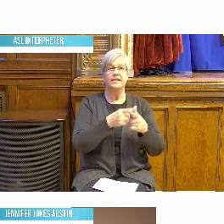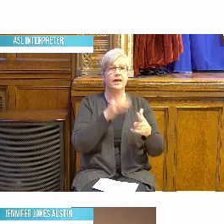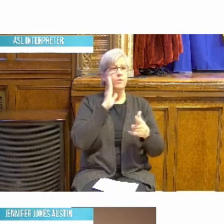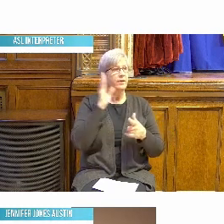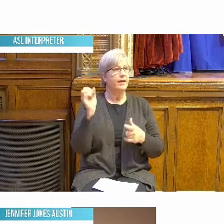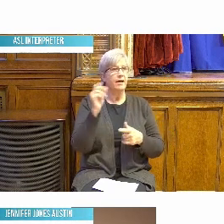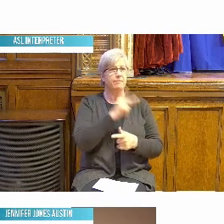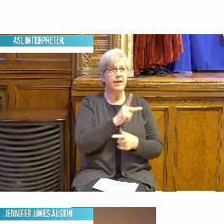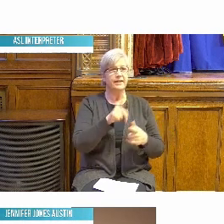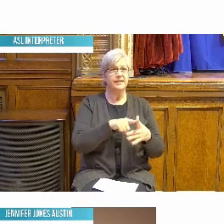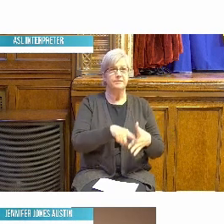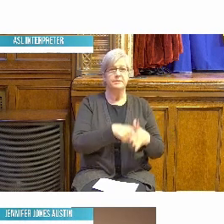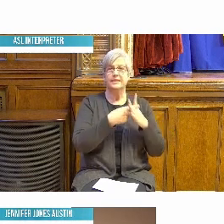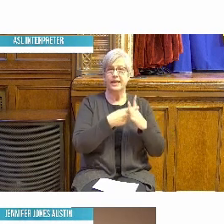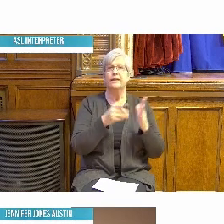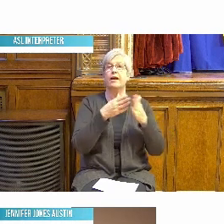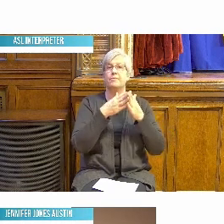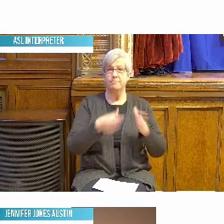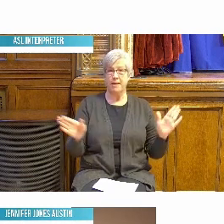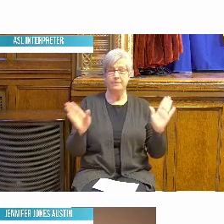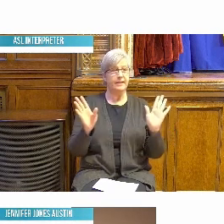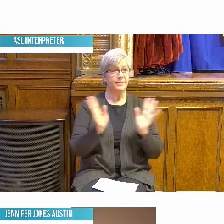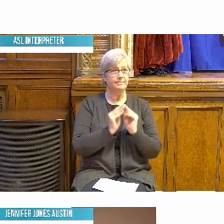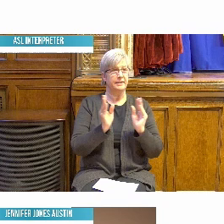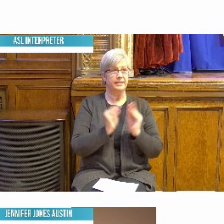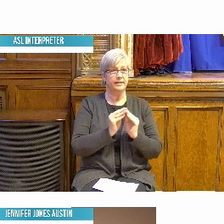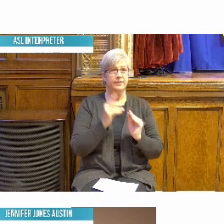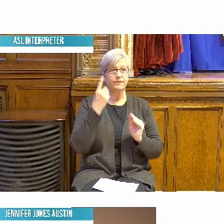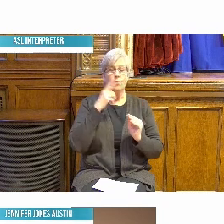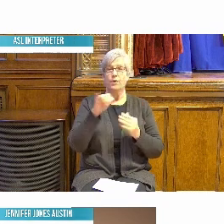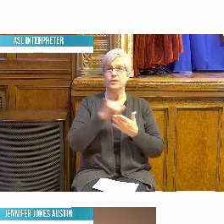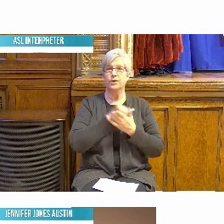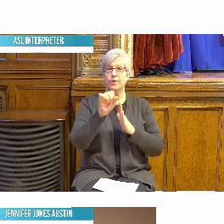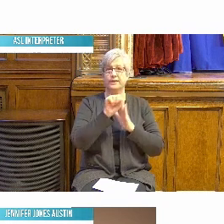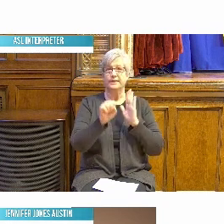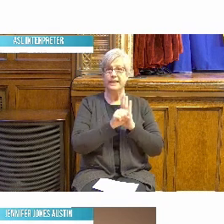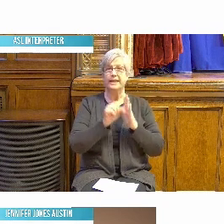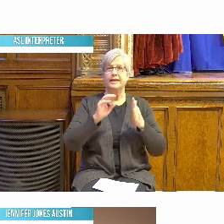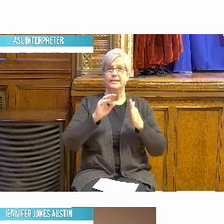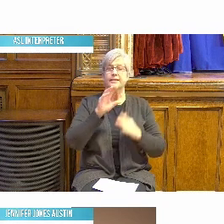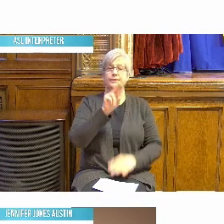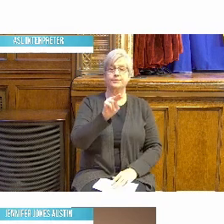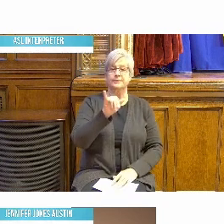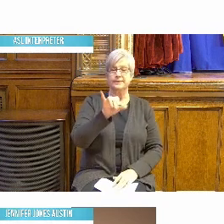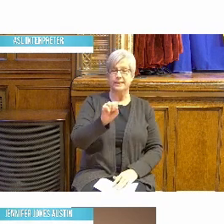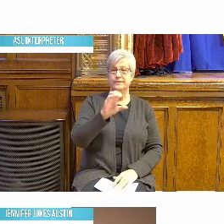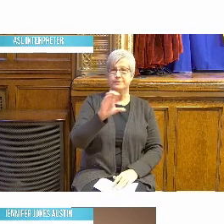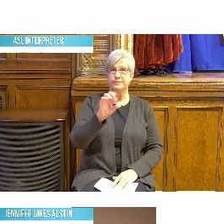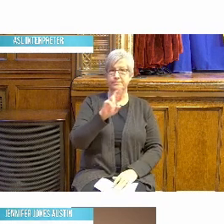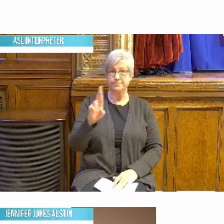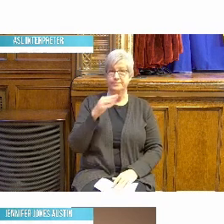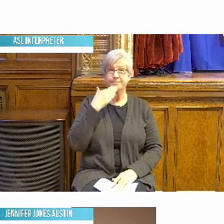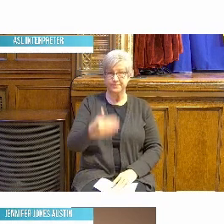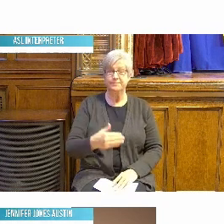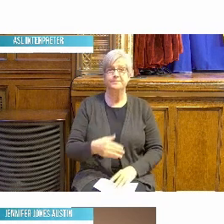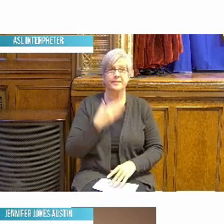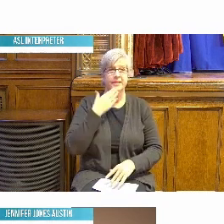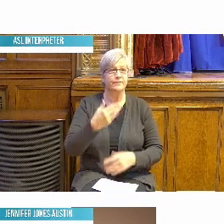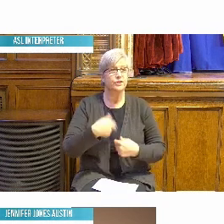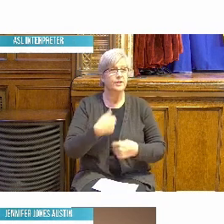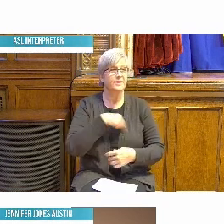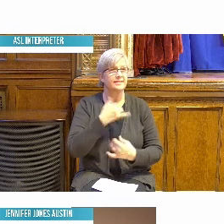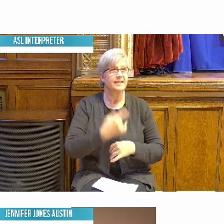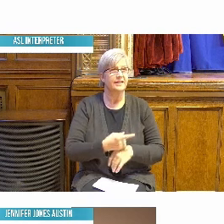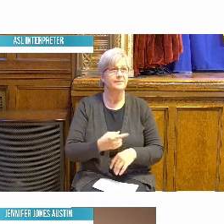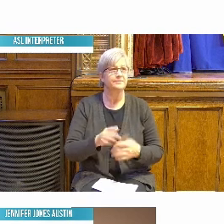come back and begin our public hearing for the New York State Community Commission for Reparations Remedies. Thank you. Thank you for joining